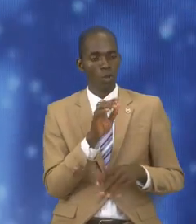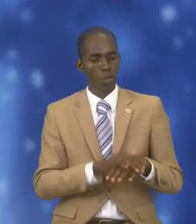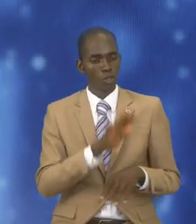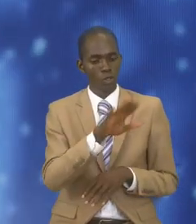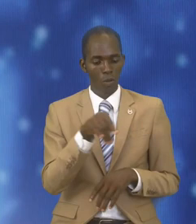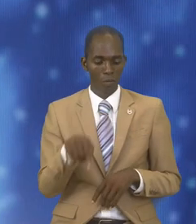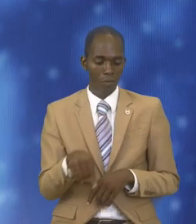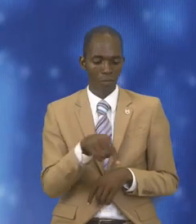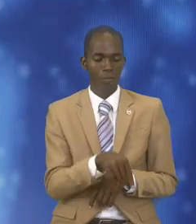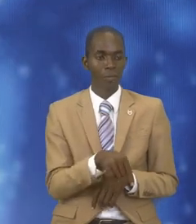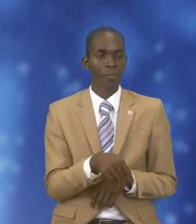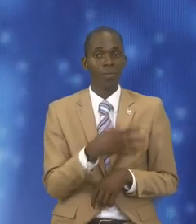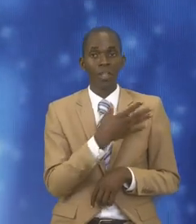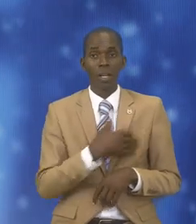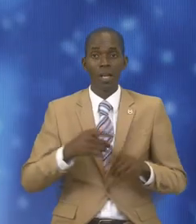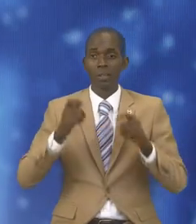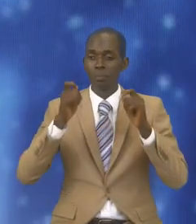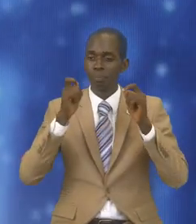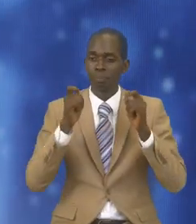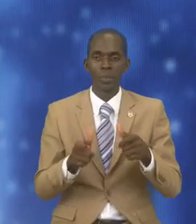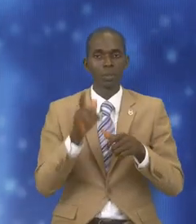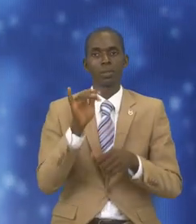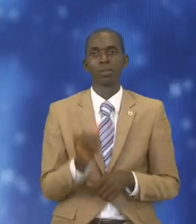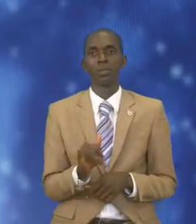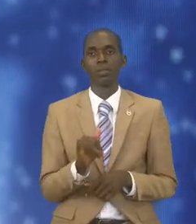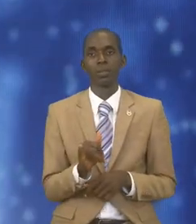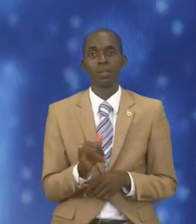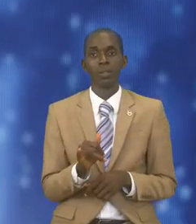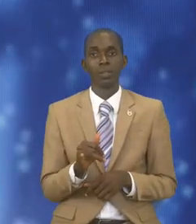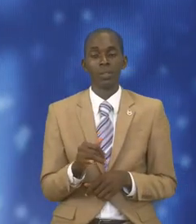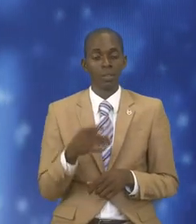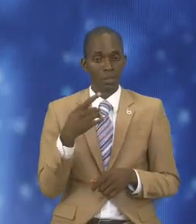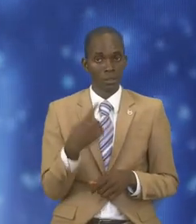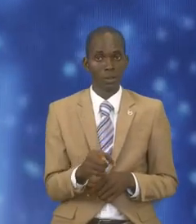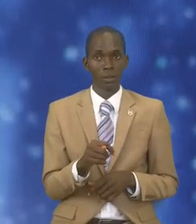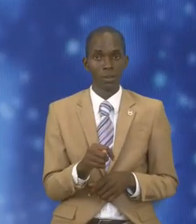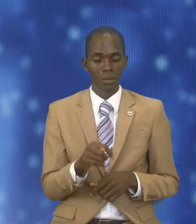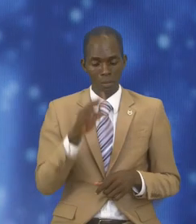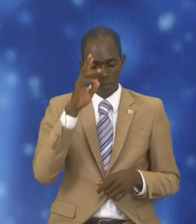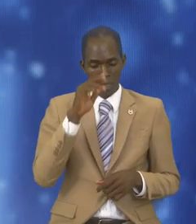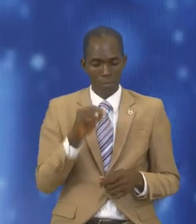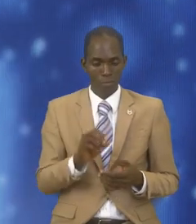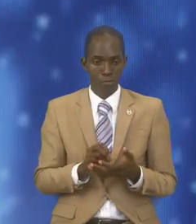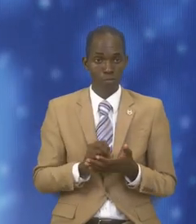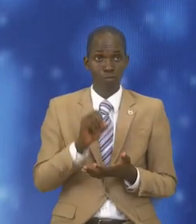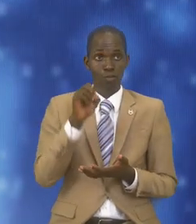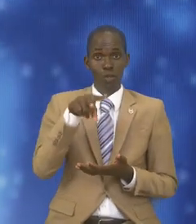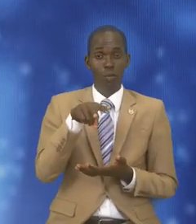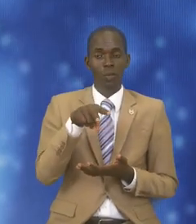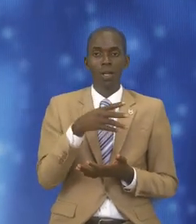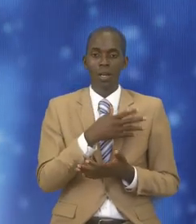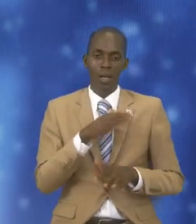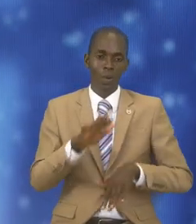feet. And immediately he leaped and he walked. Your own